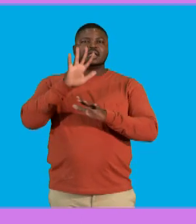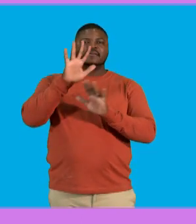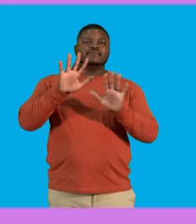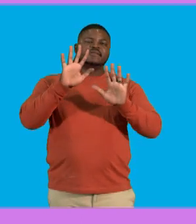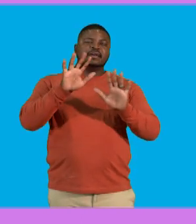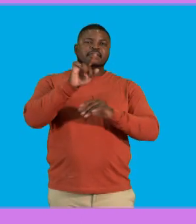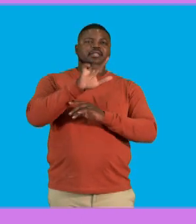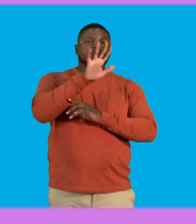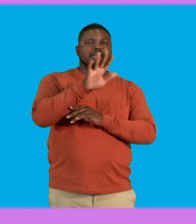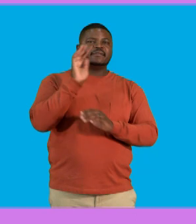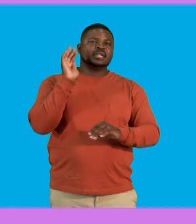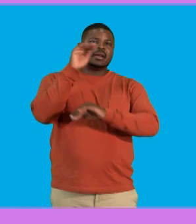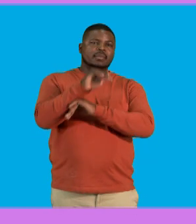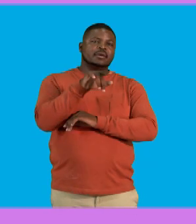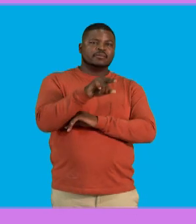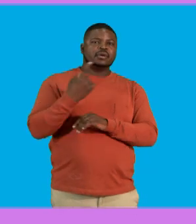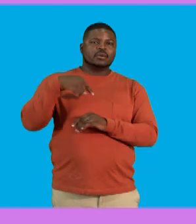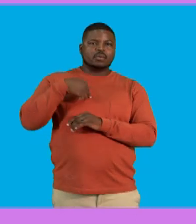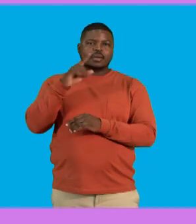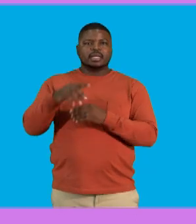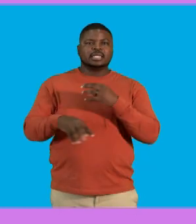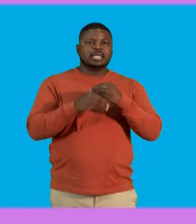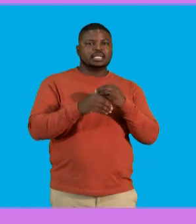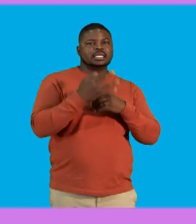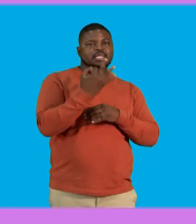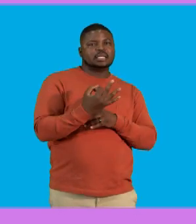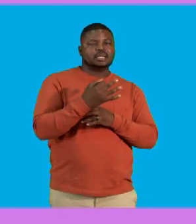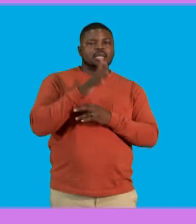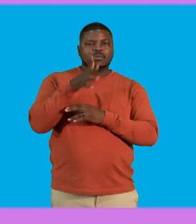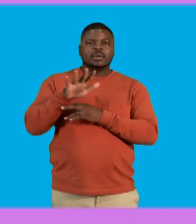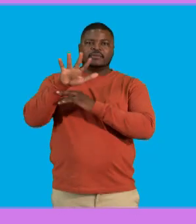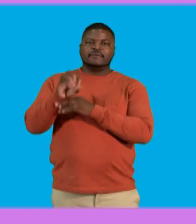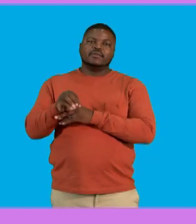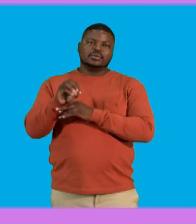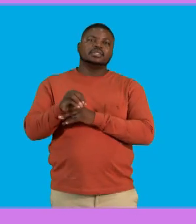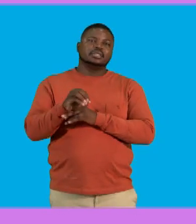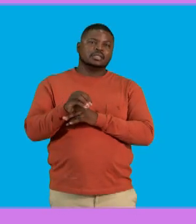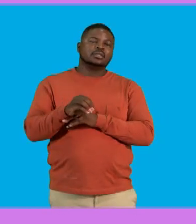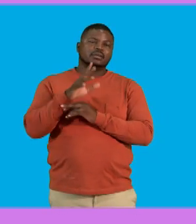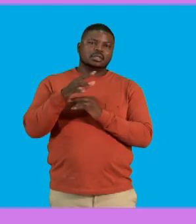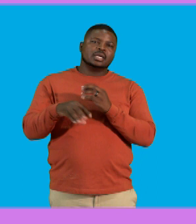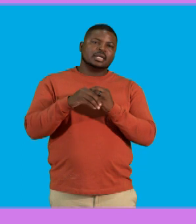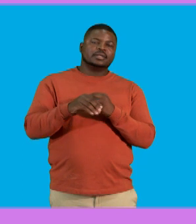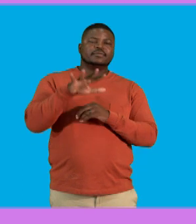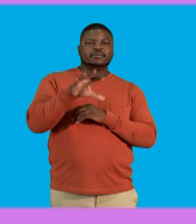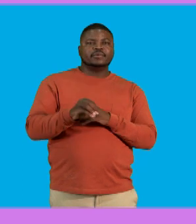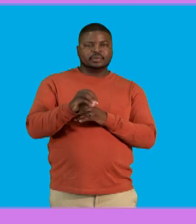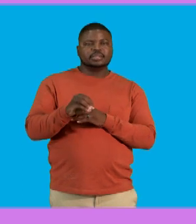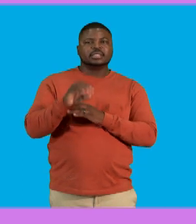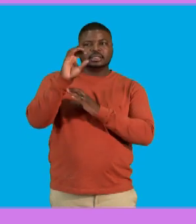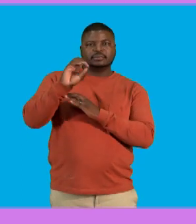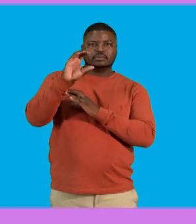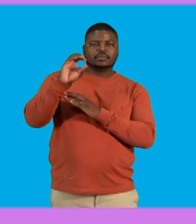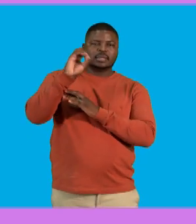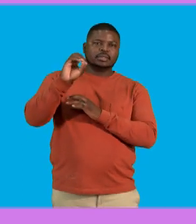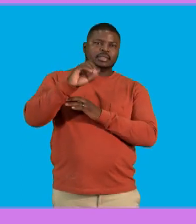and above, so we have to add a 1 to our 3. Therefore, it becomes 40 degrees Celsius. But because it was at a decimal